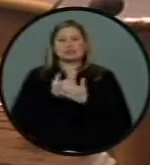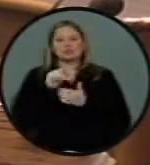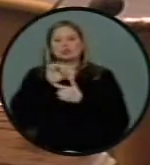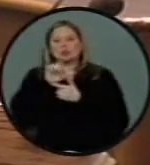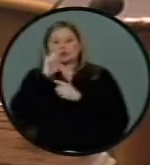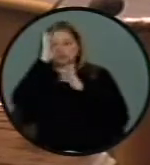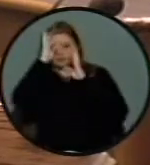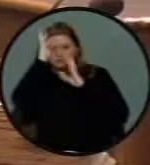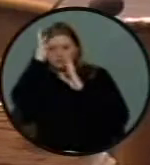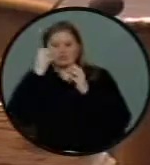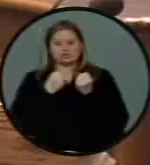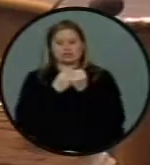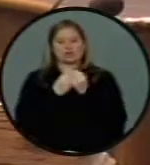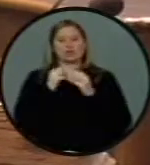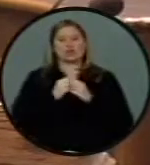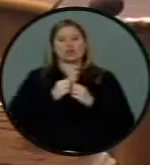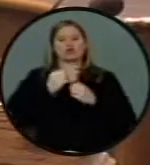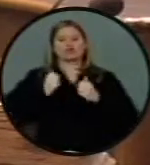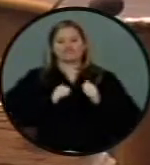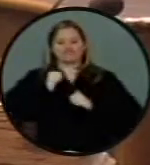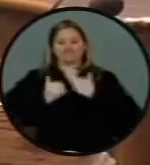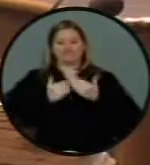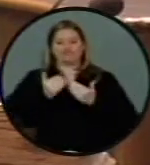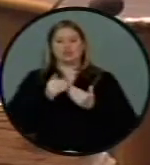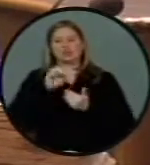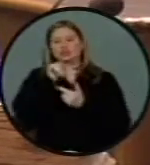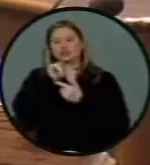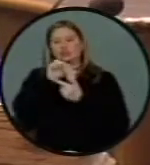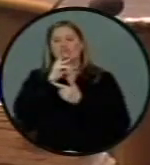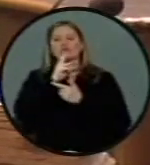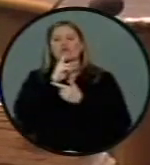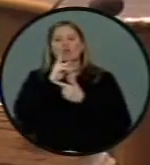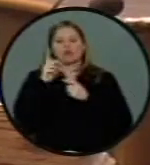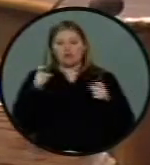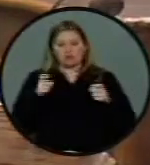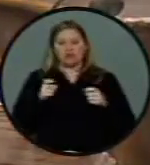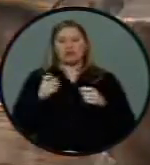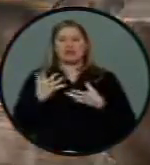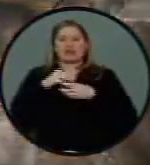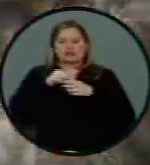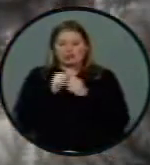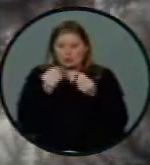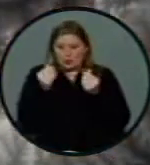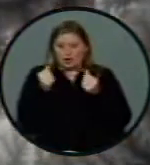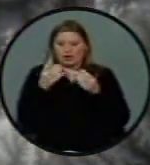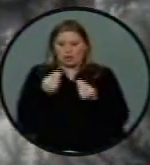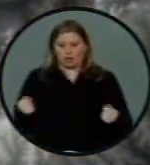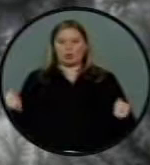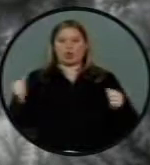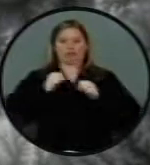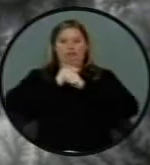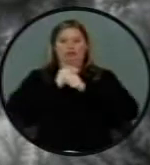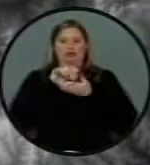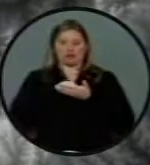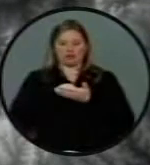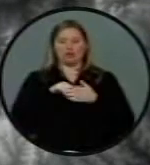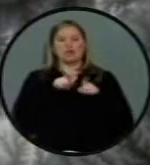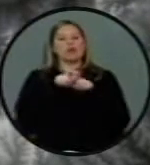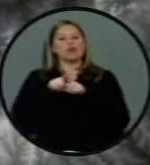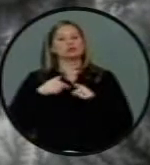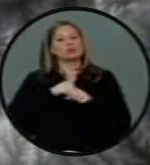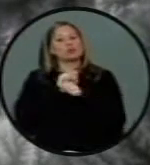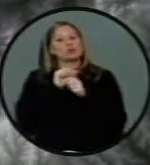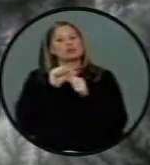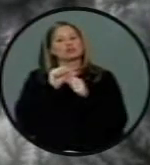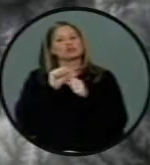we could develop to support a more progressive stormwater management agenda, and that includes erosion control. And I'm going to speak about that. And similarly, I worked